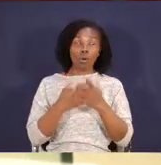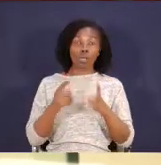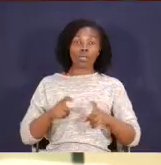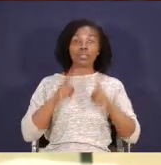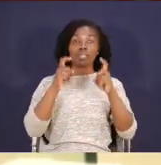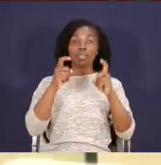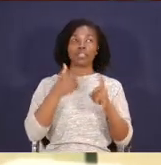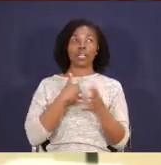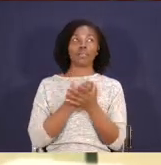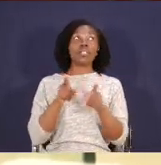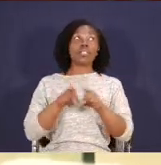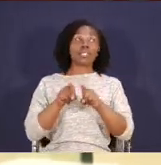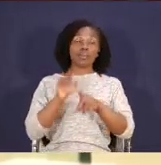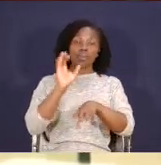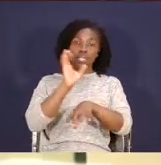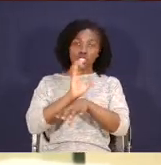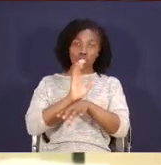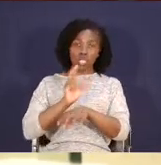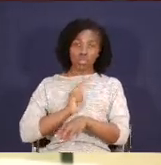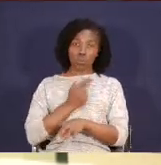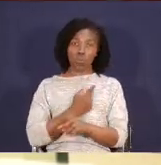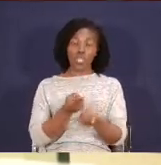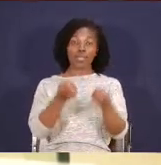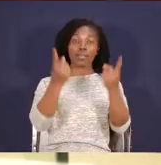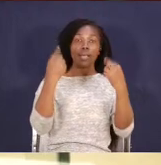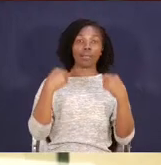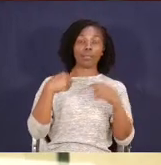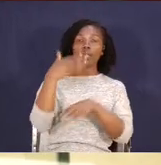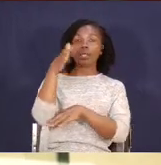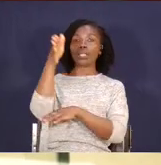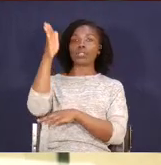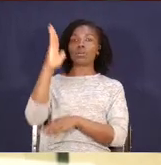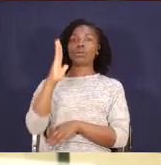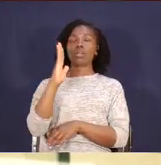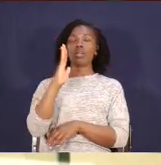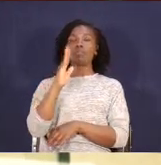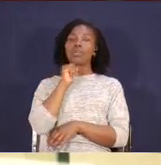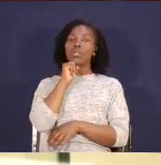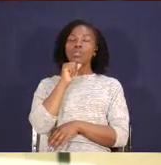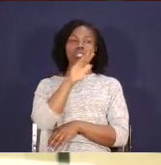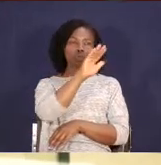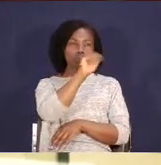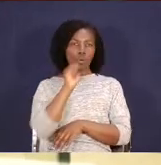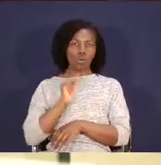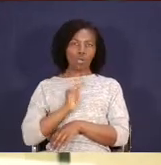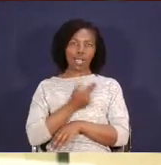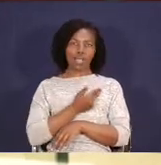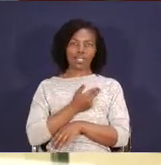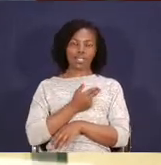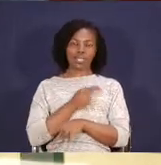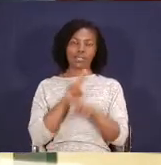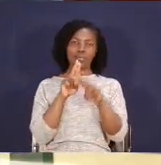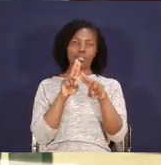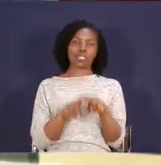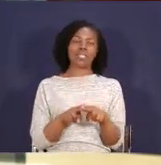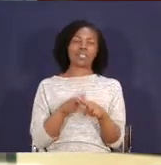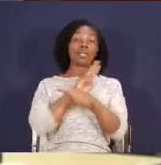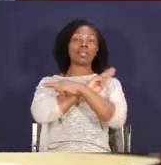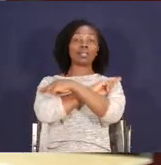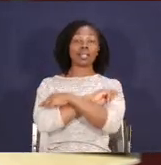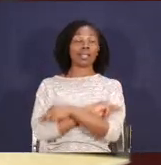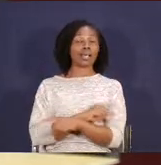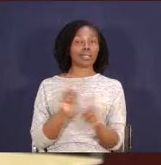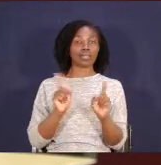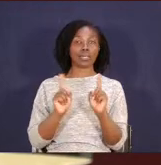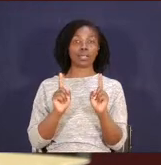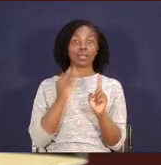church, as you have come to the church, God has not called us to be pew sitters, because there is something he has put in